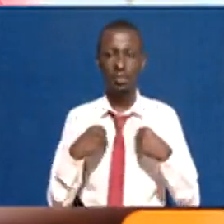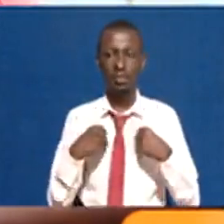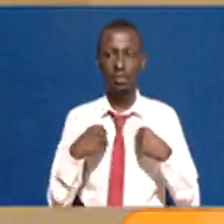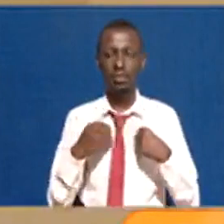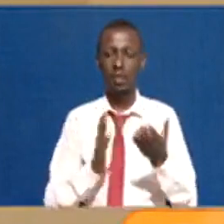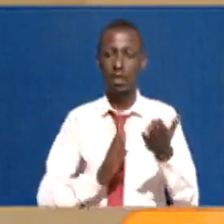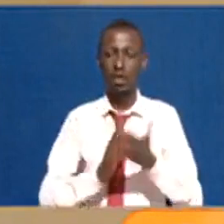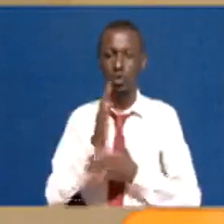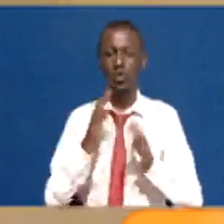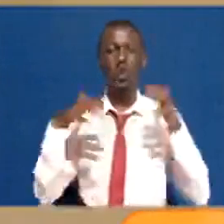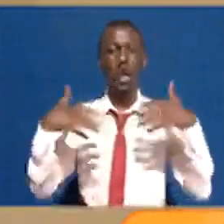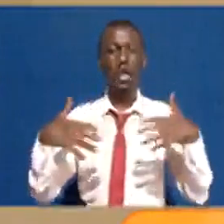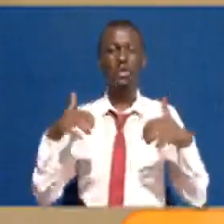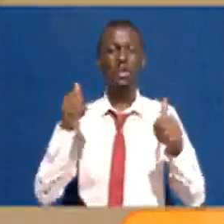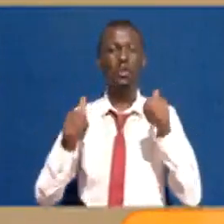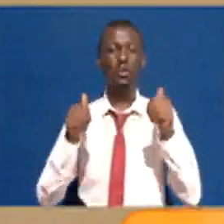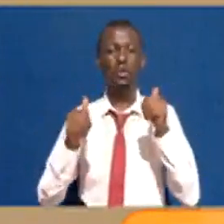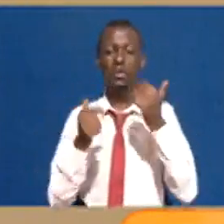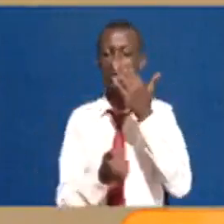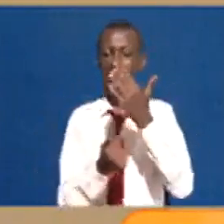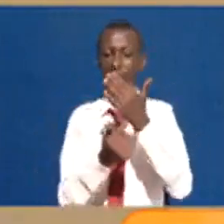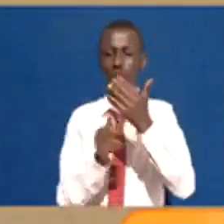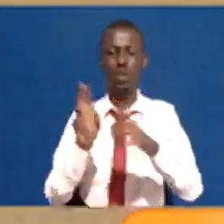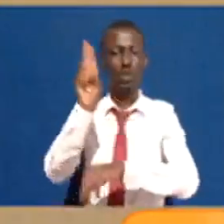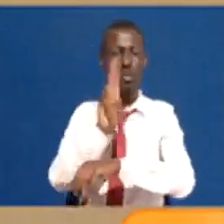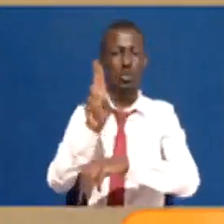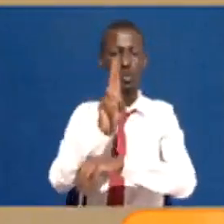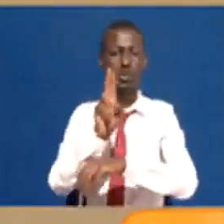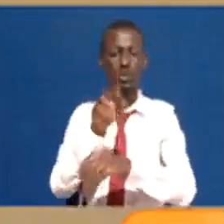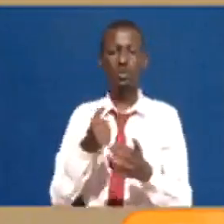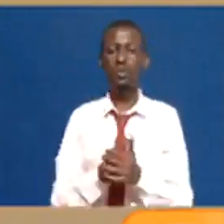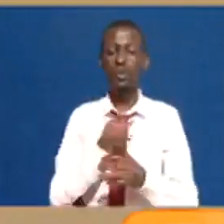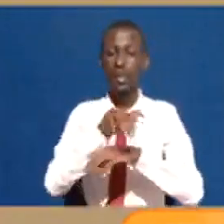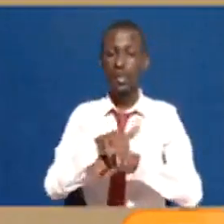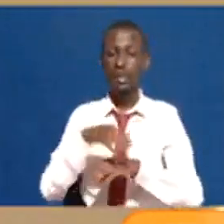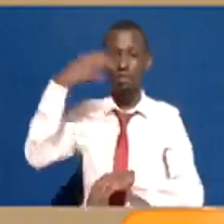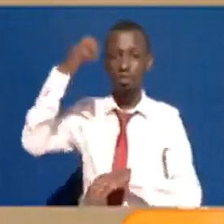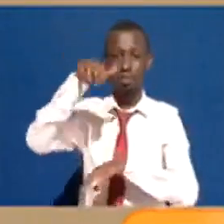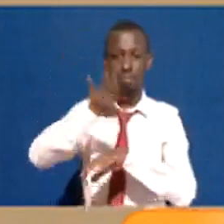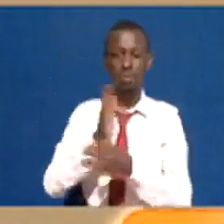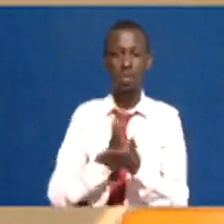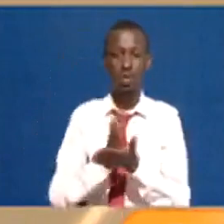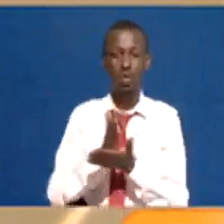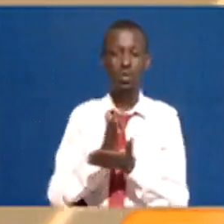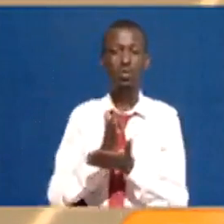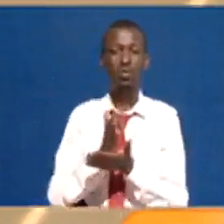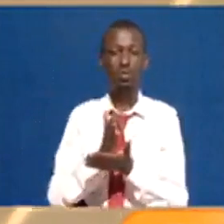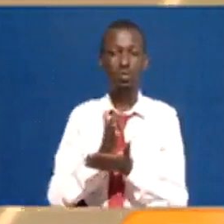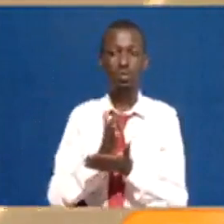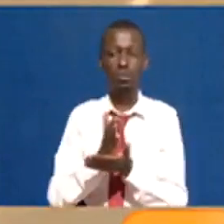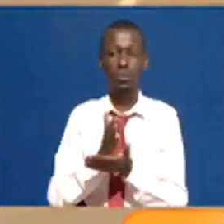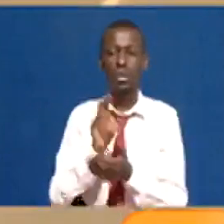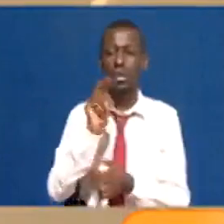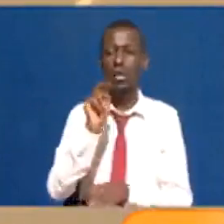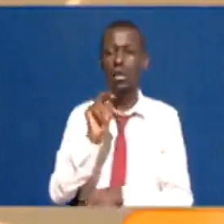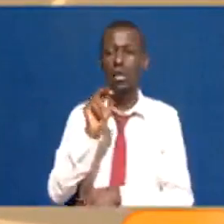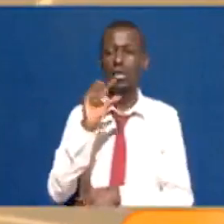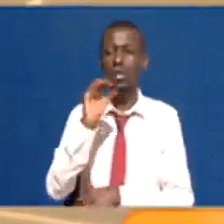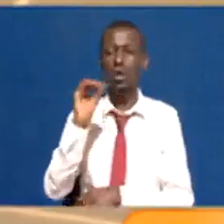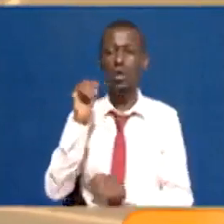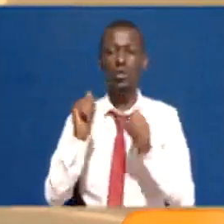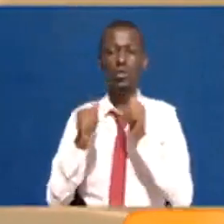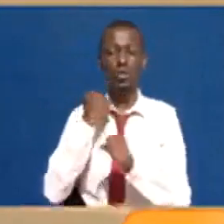Agriculture. The farmers have acquired the solar-powered systems through an ongoing intervention by Alin, an NGO that is working